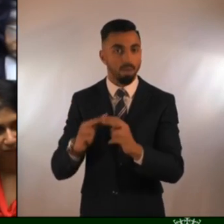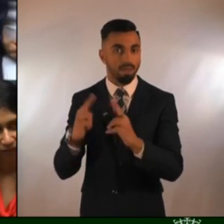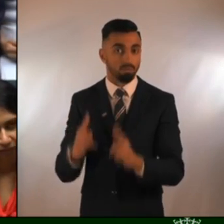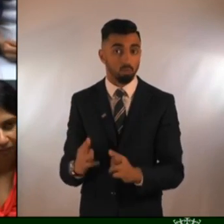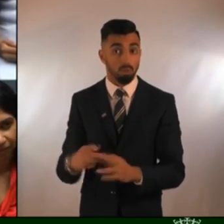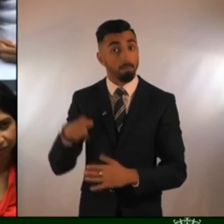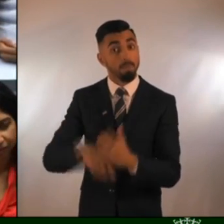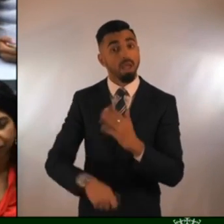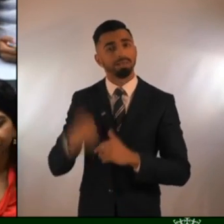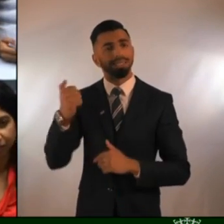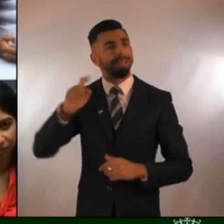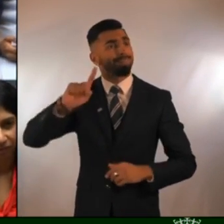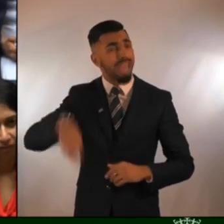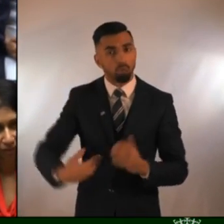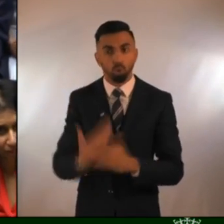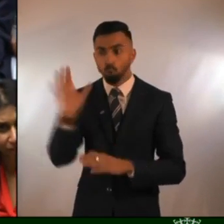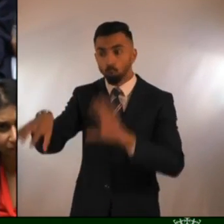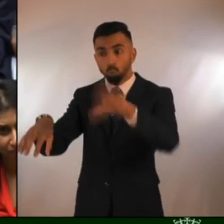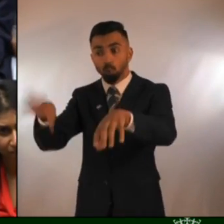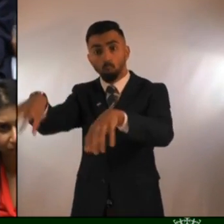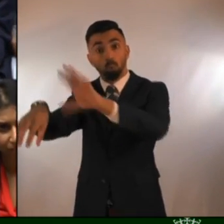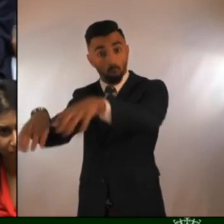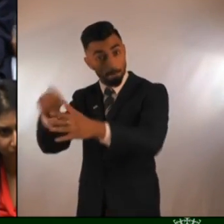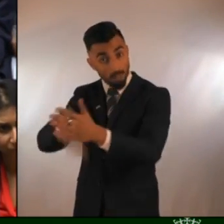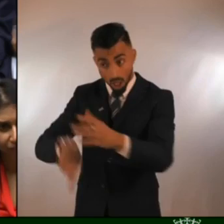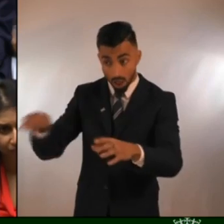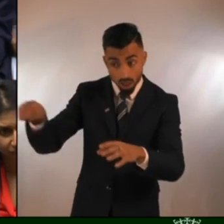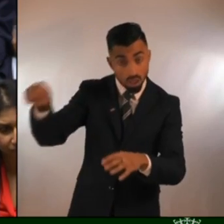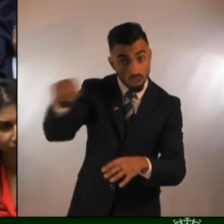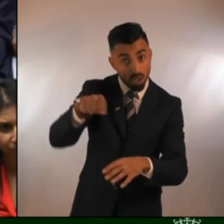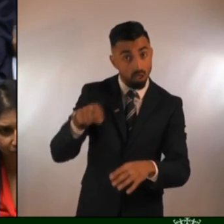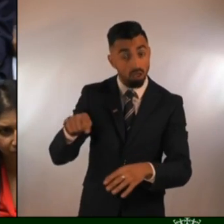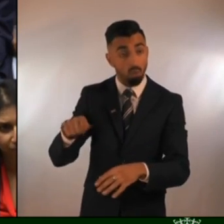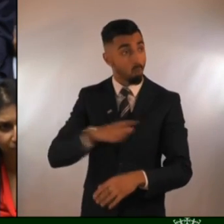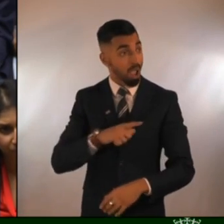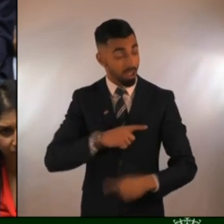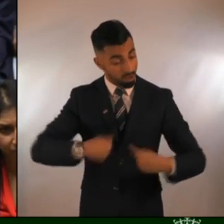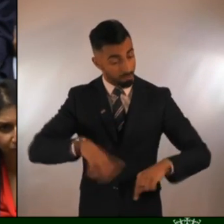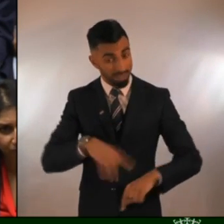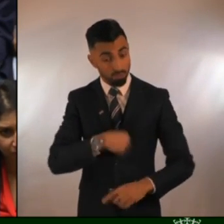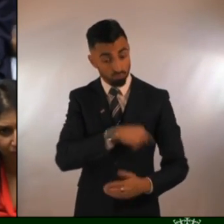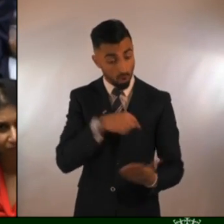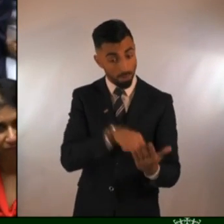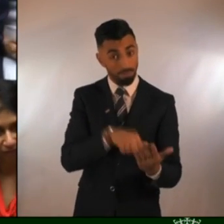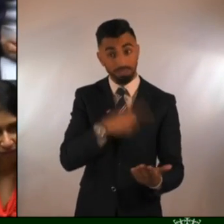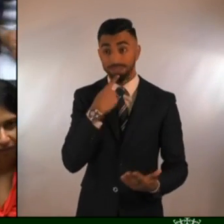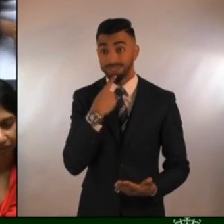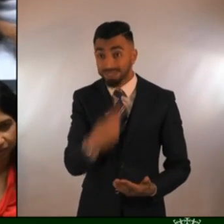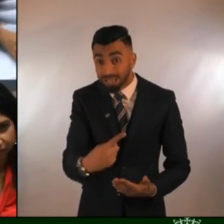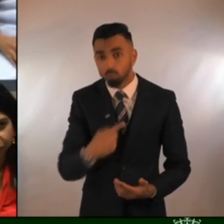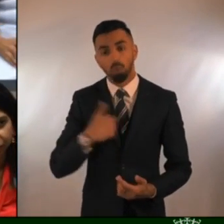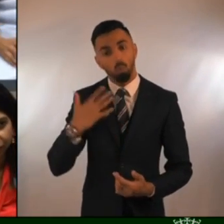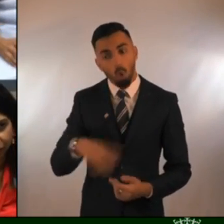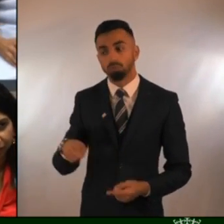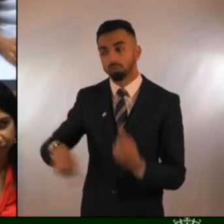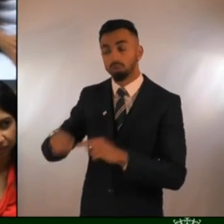a step change in support services, and help us meet our promise to end rough sleeping in this Parliament. And to